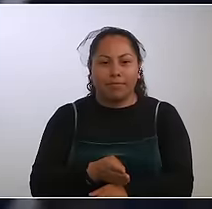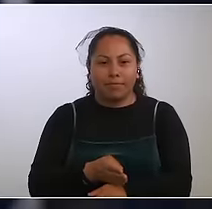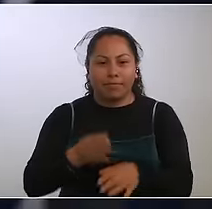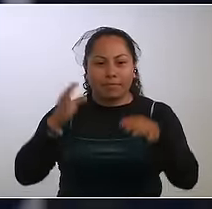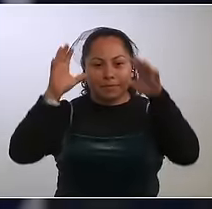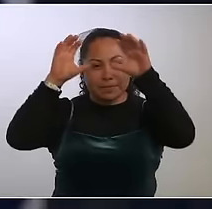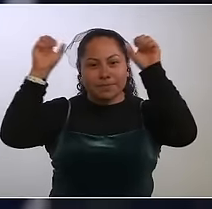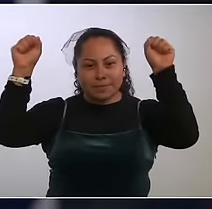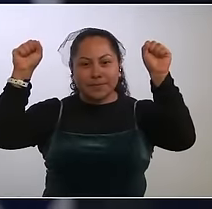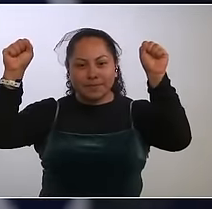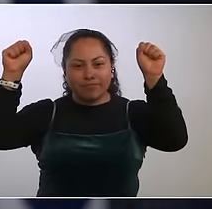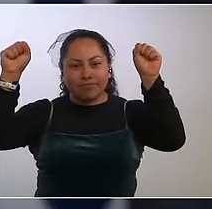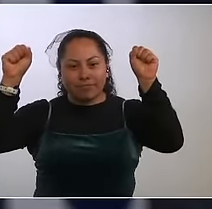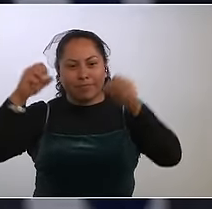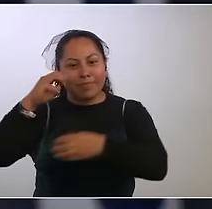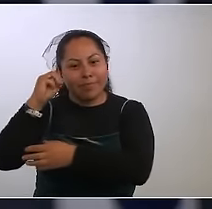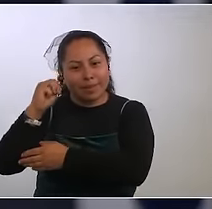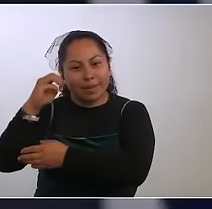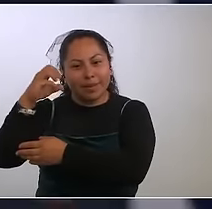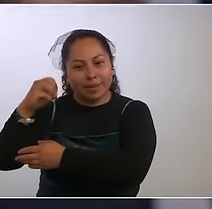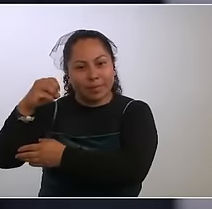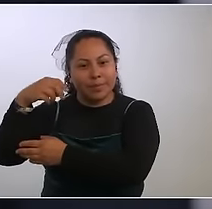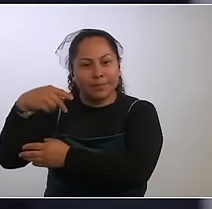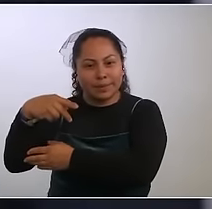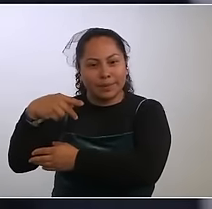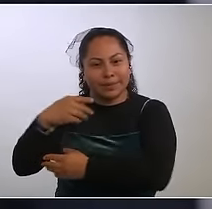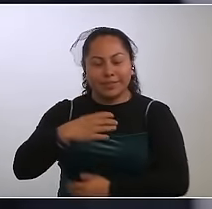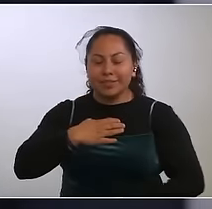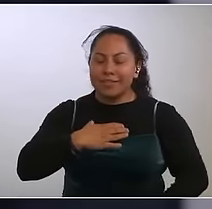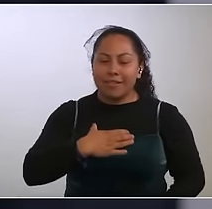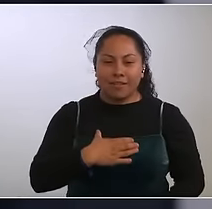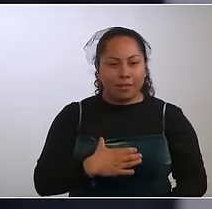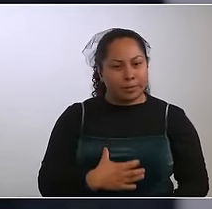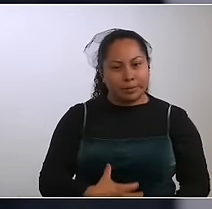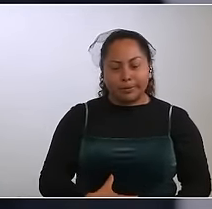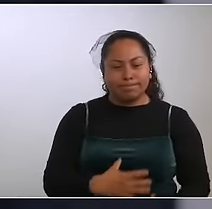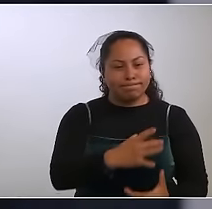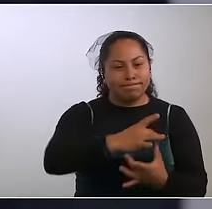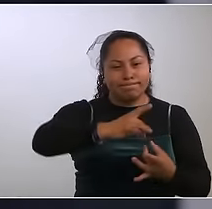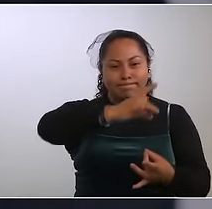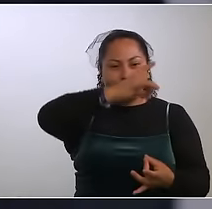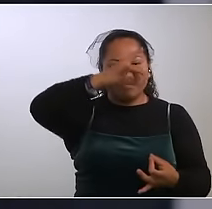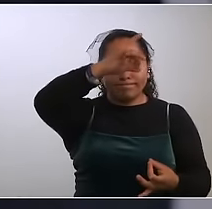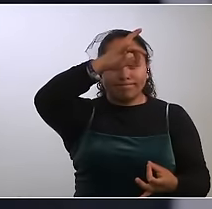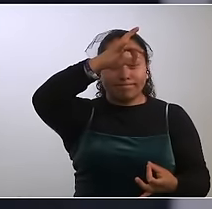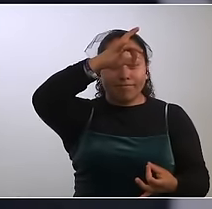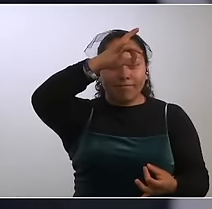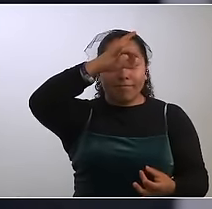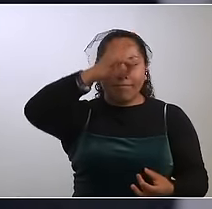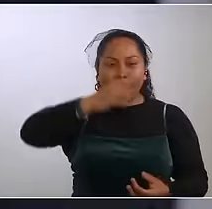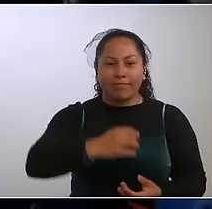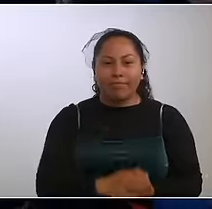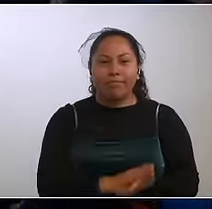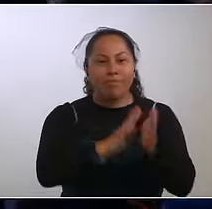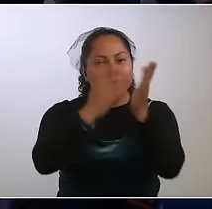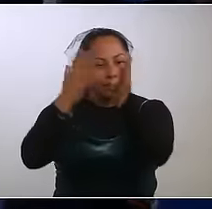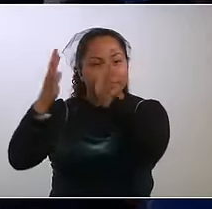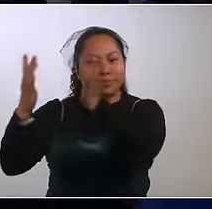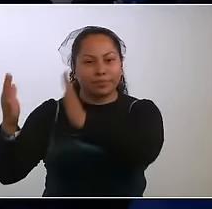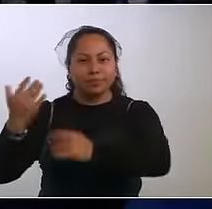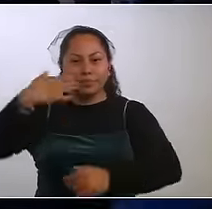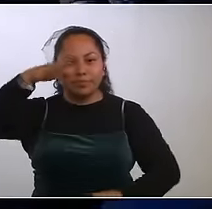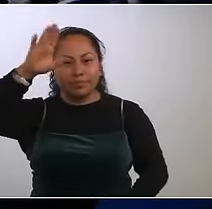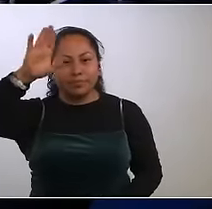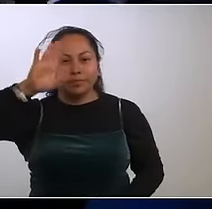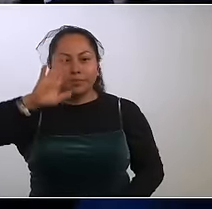the National Messengers of Peace is hungry for the Holy Spirit. Amen. Praise God.